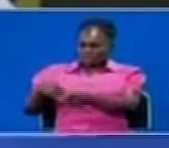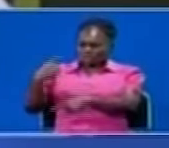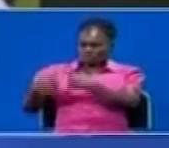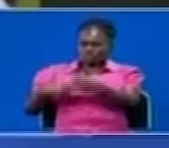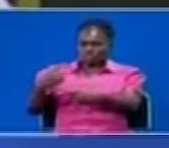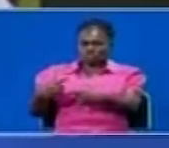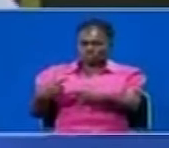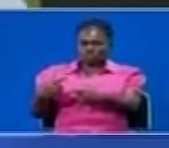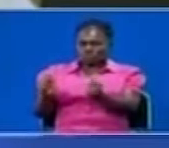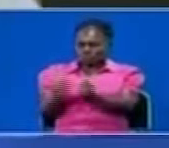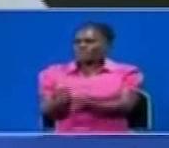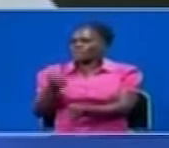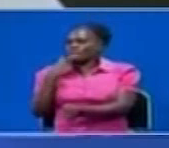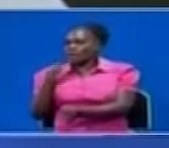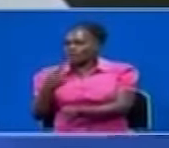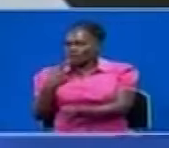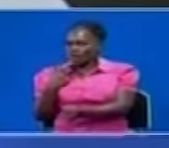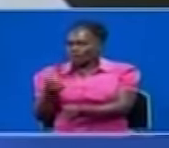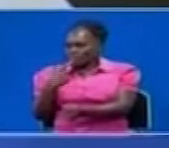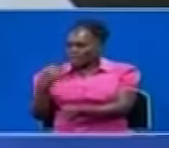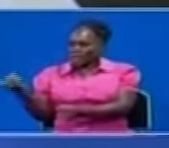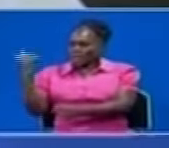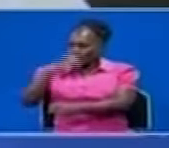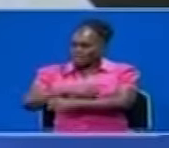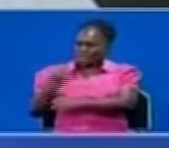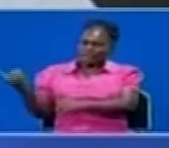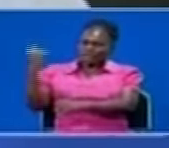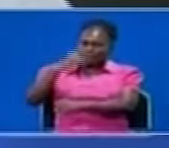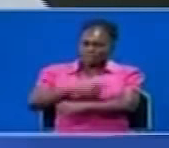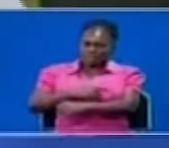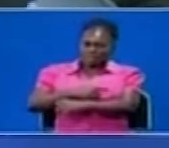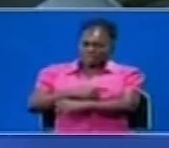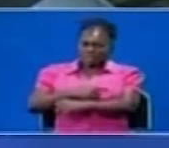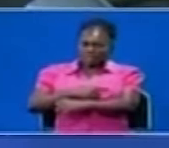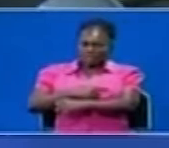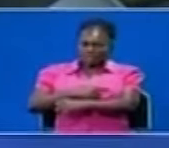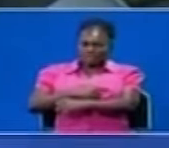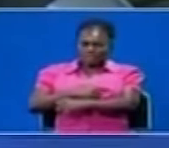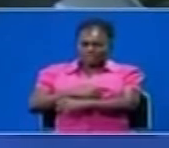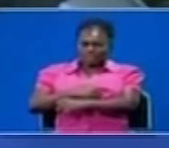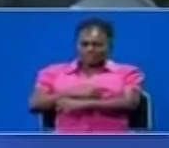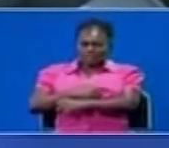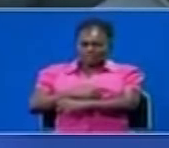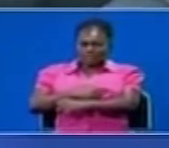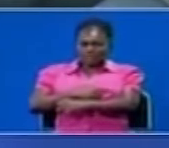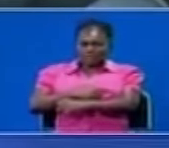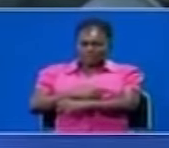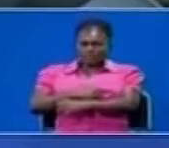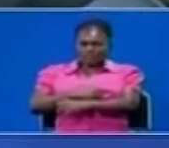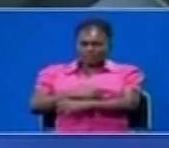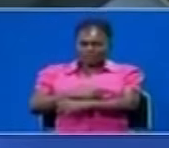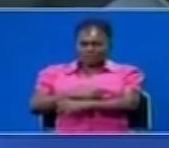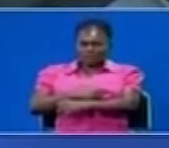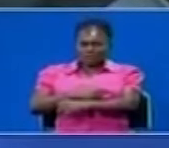na madawa ile tunameza kila siku inaitwa tamoxifen. I was diagnosed with multiple